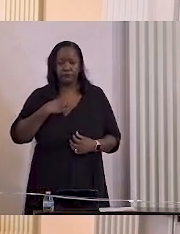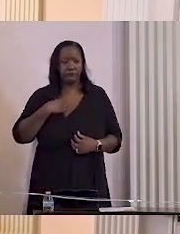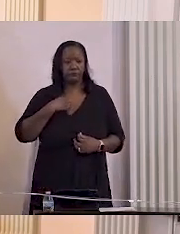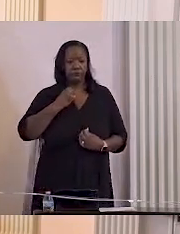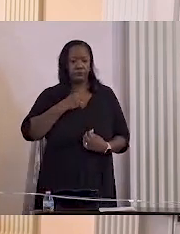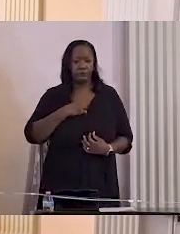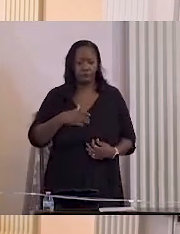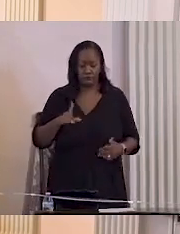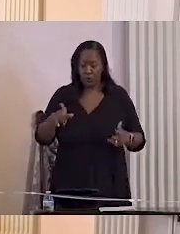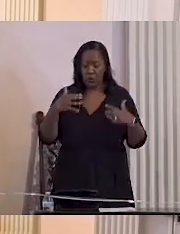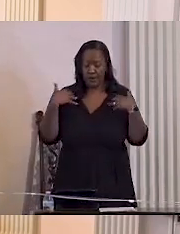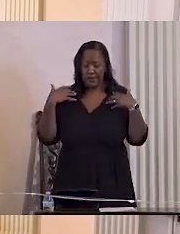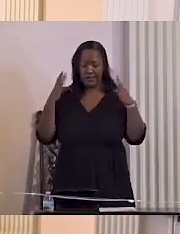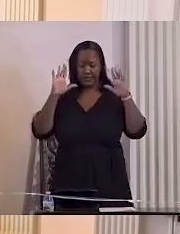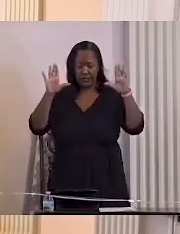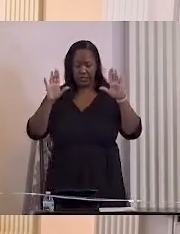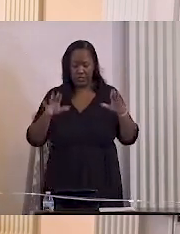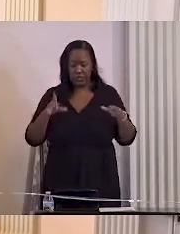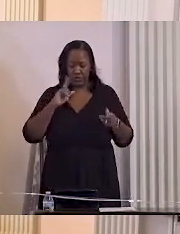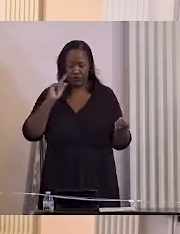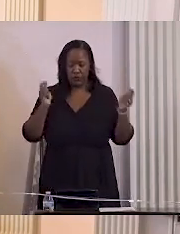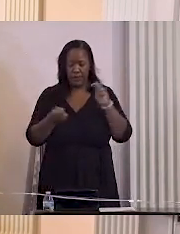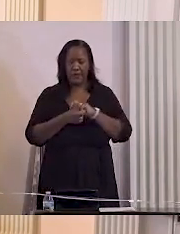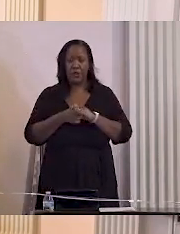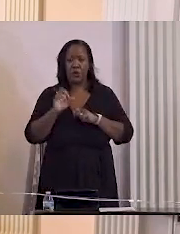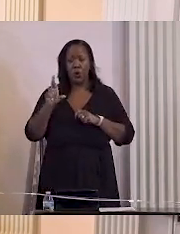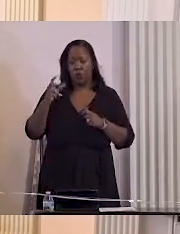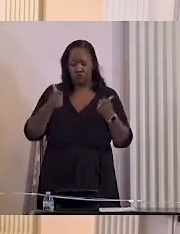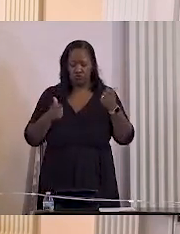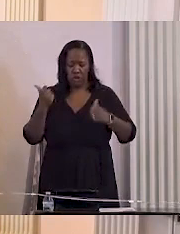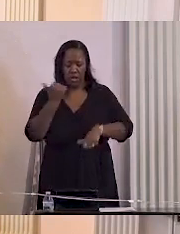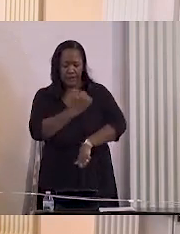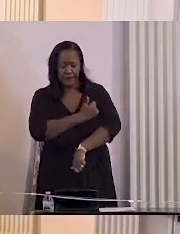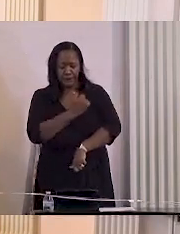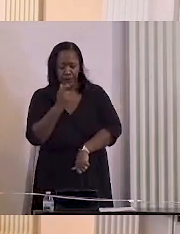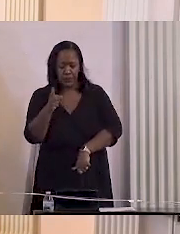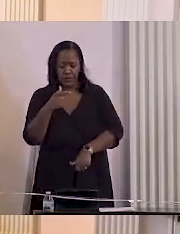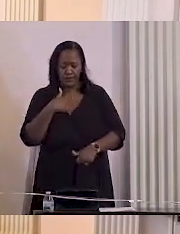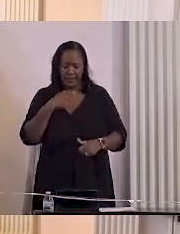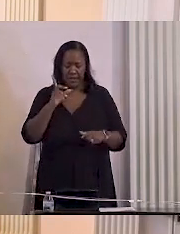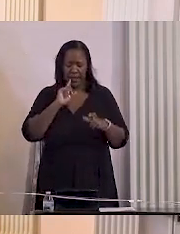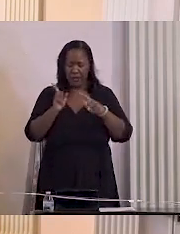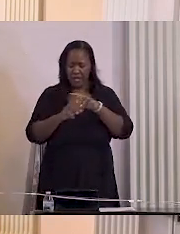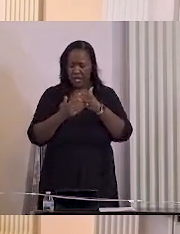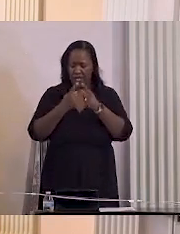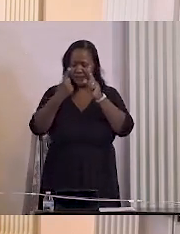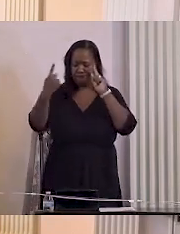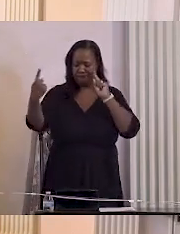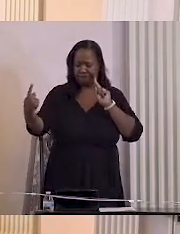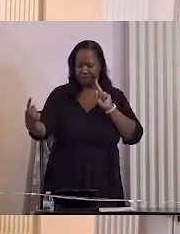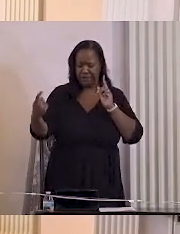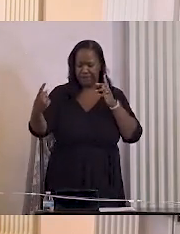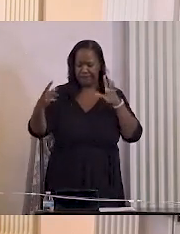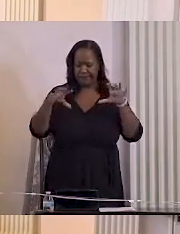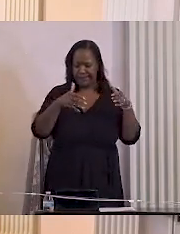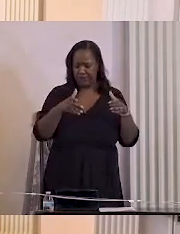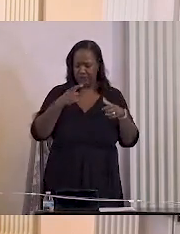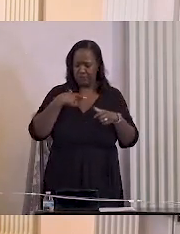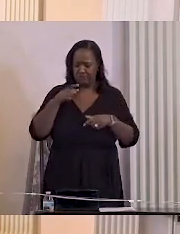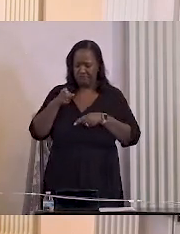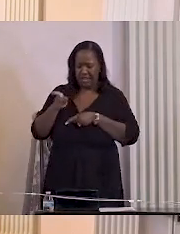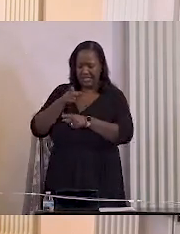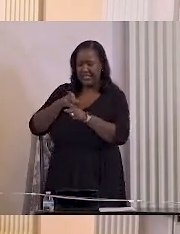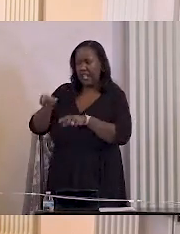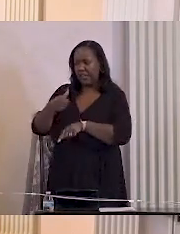You can be amazing, instead of raising to a weapon or a drug. You can be the outcast, to be the